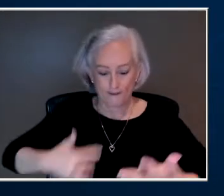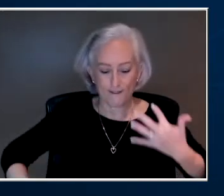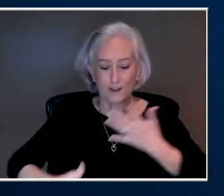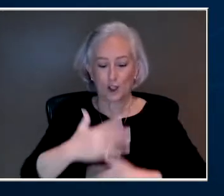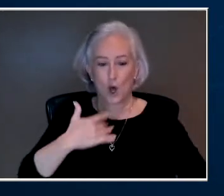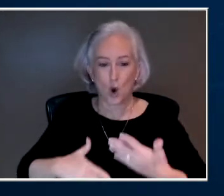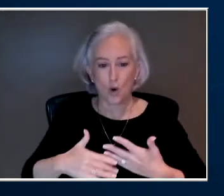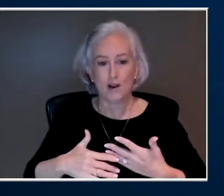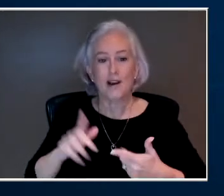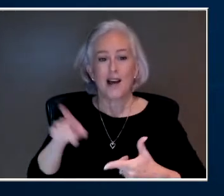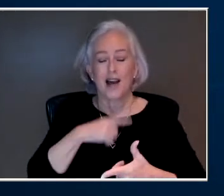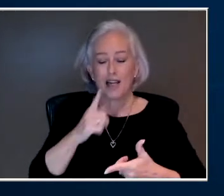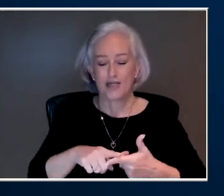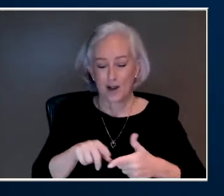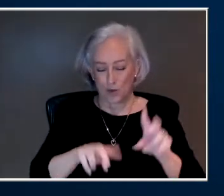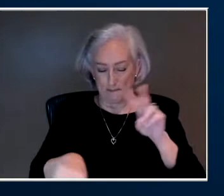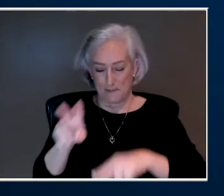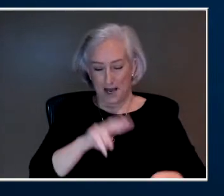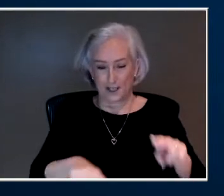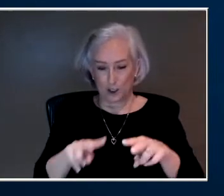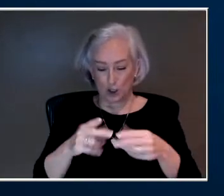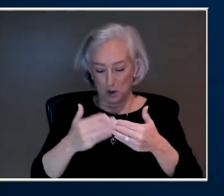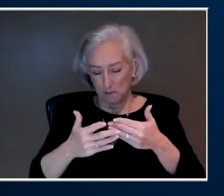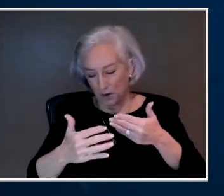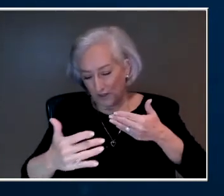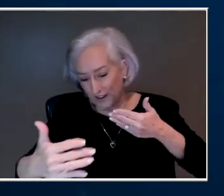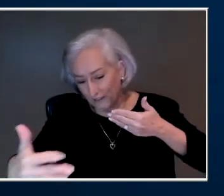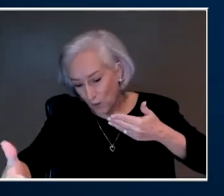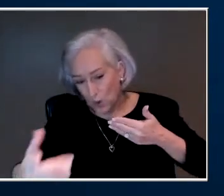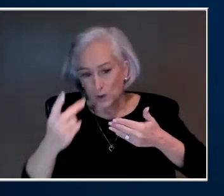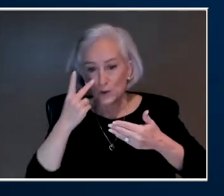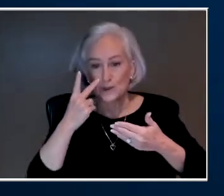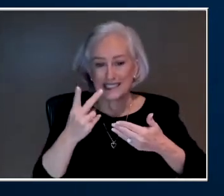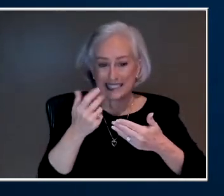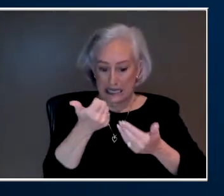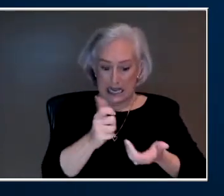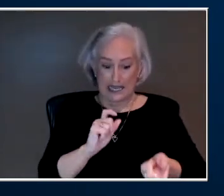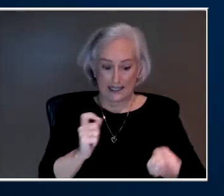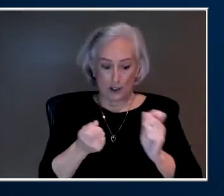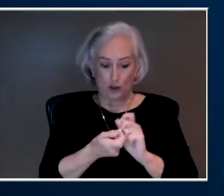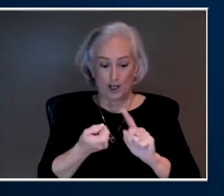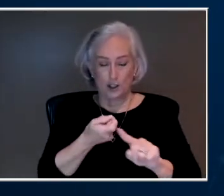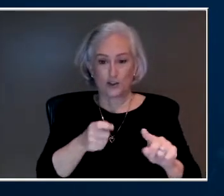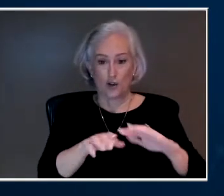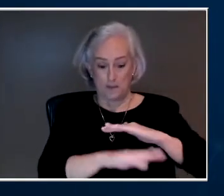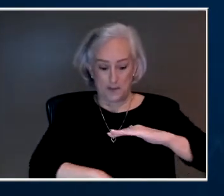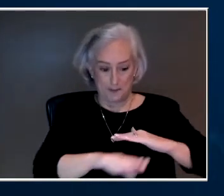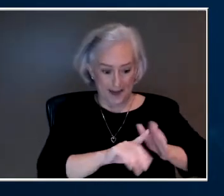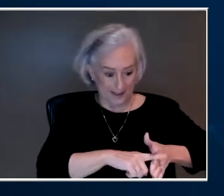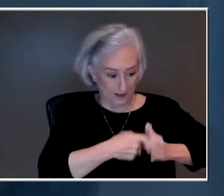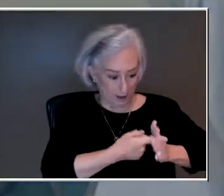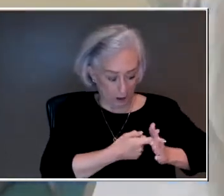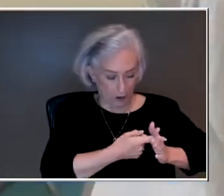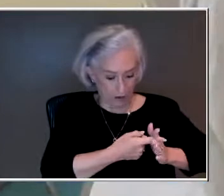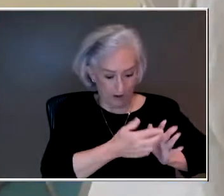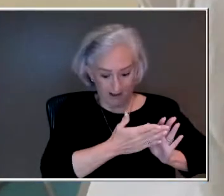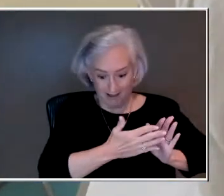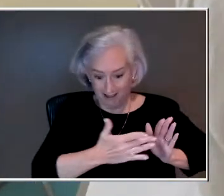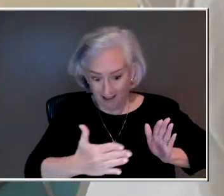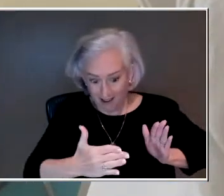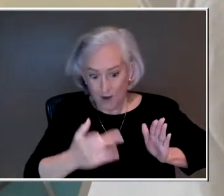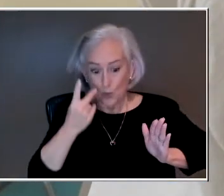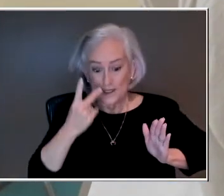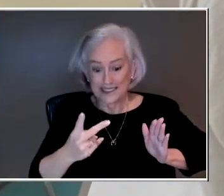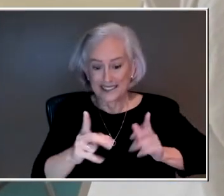we detect their subtle changes, and if we detect changes from their baseline, then we can intervene. So is this anyone who has breast cancer, or is